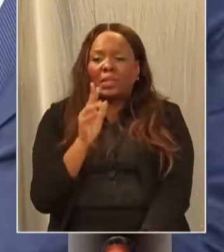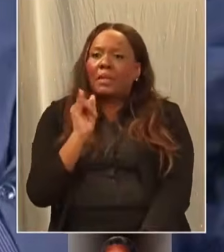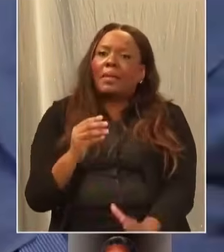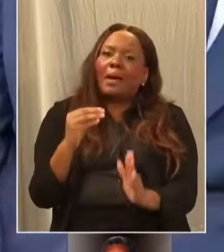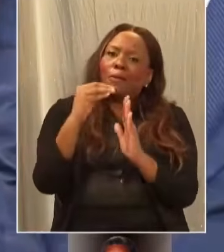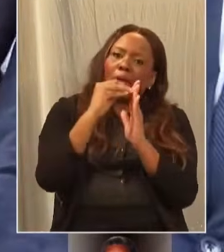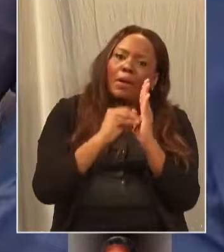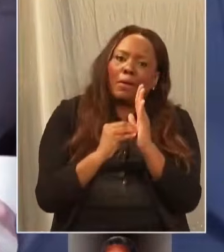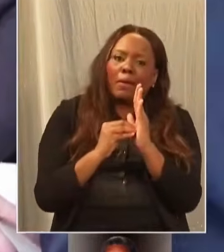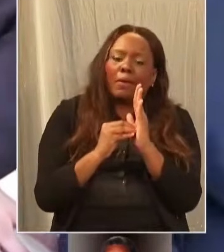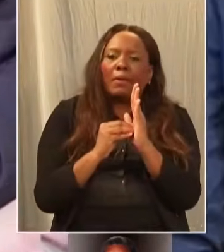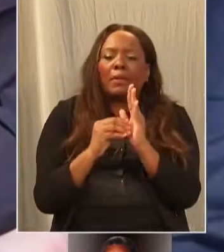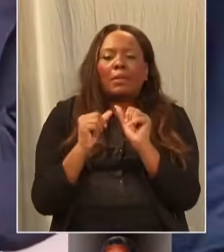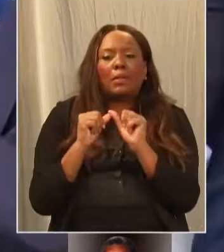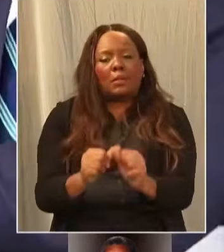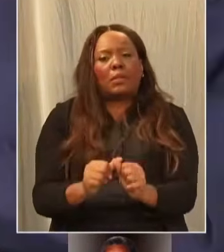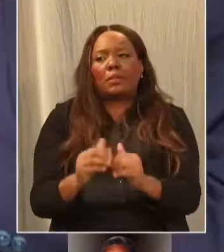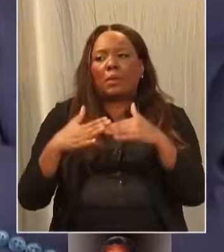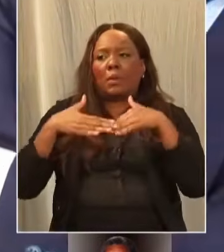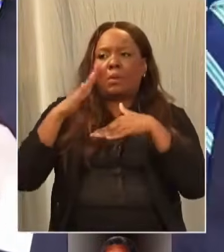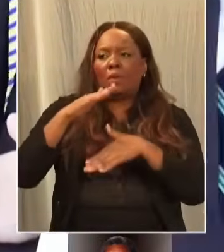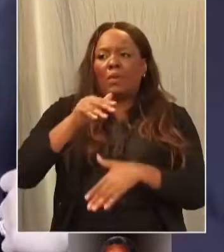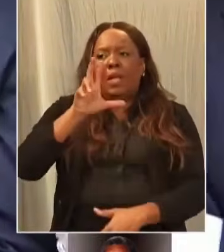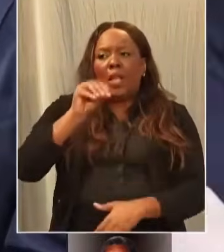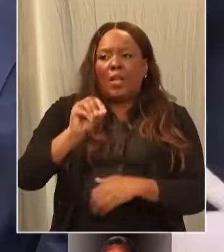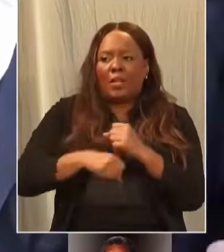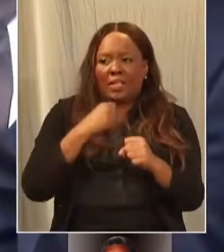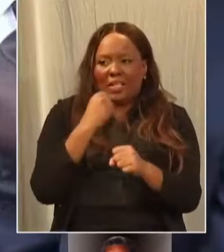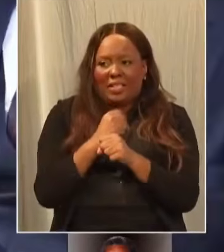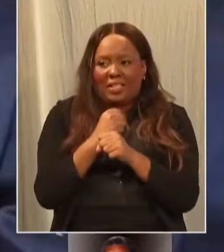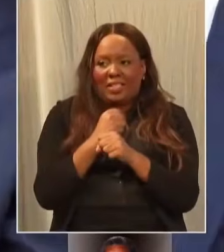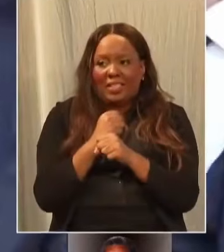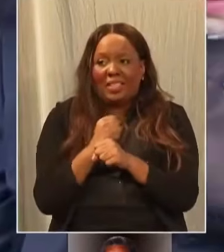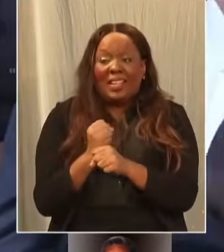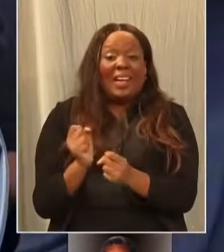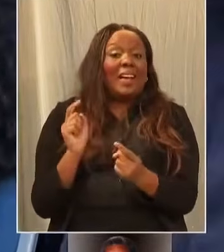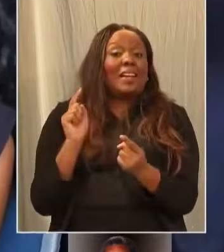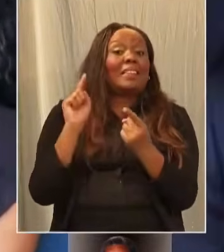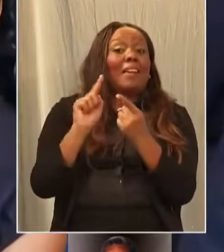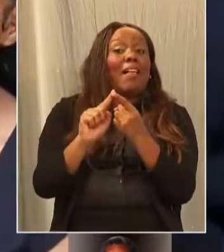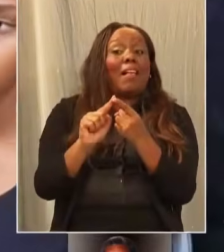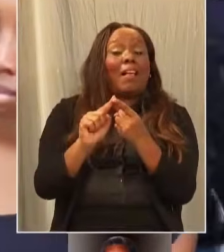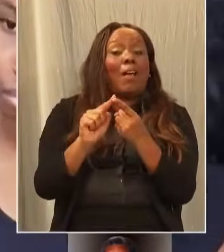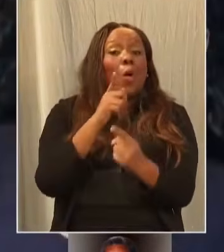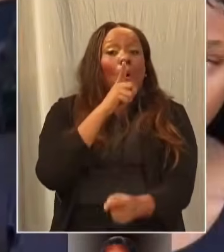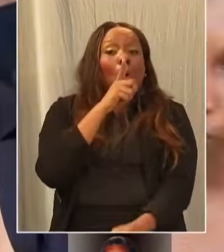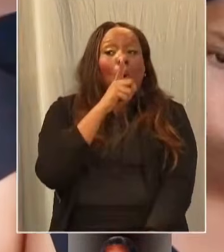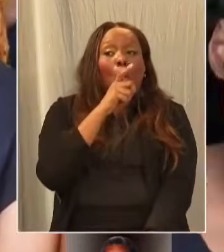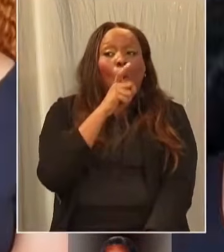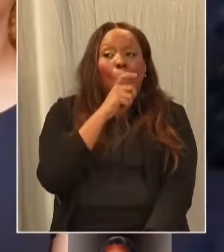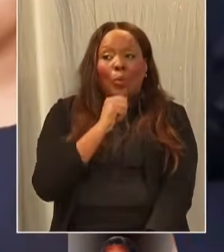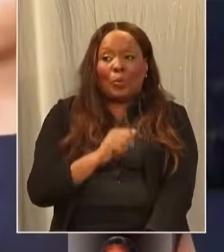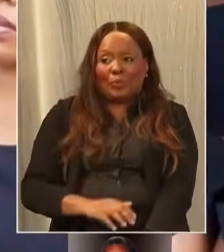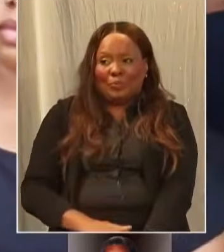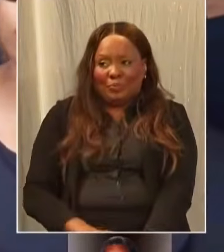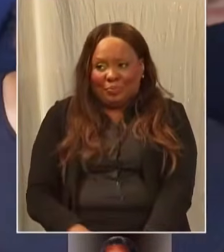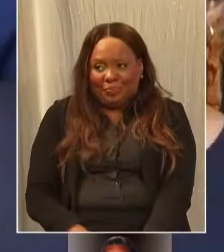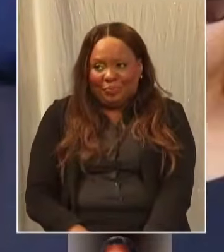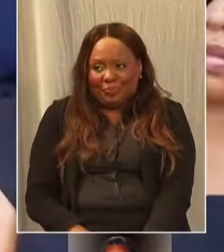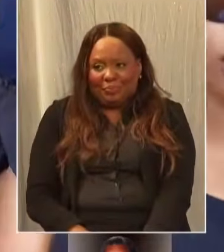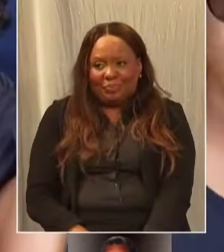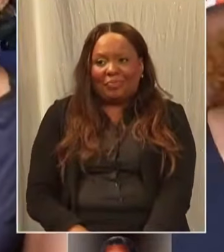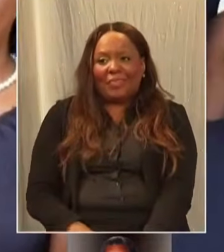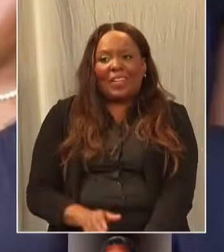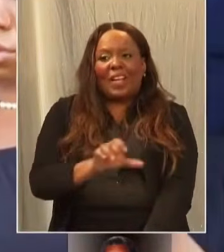proudly for more than 30 years until it was surpassed by another batting genius and one who proudly regarded Sir